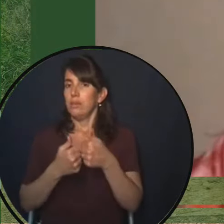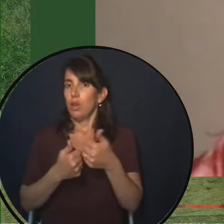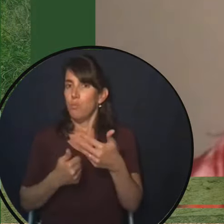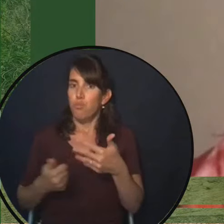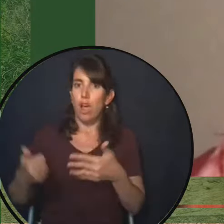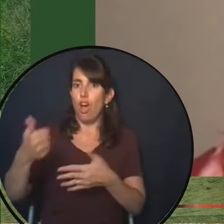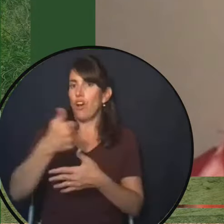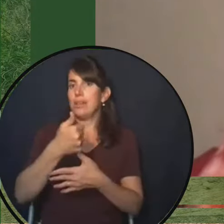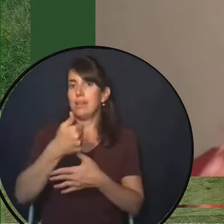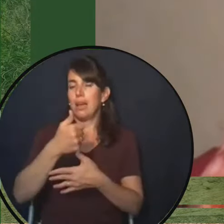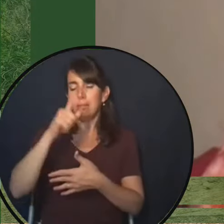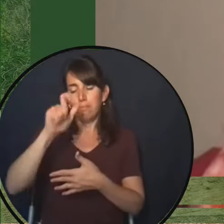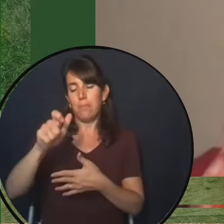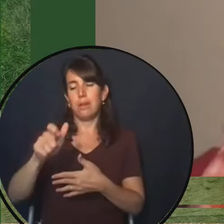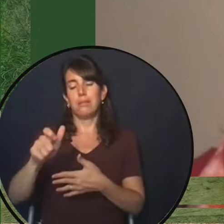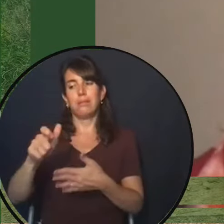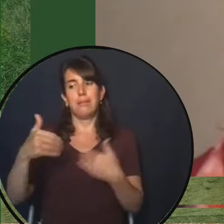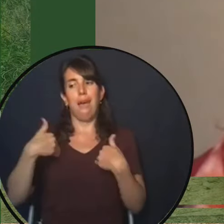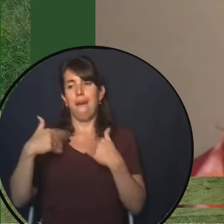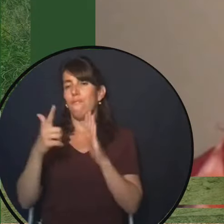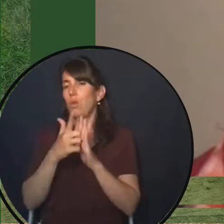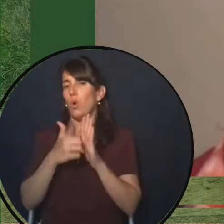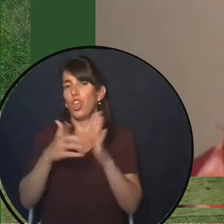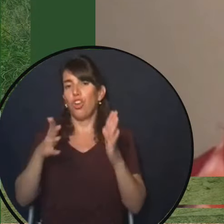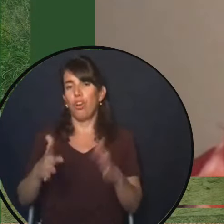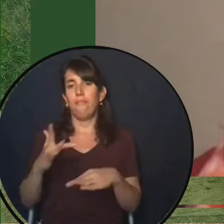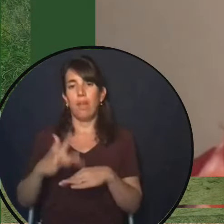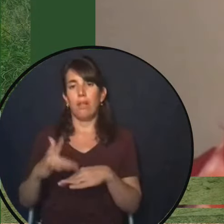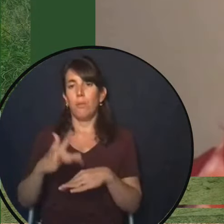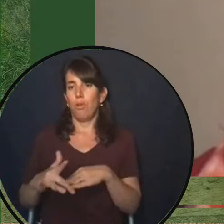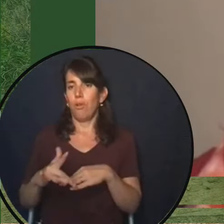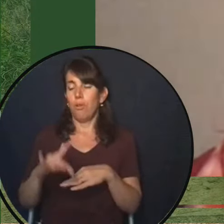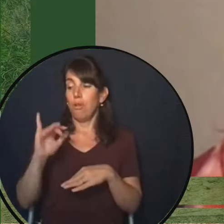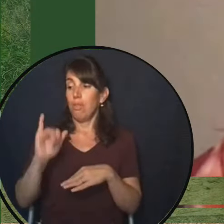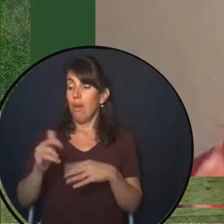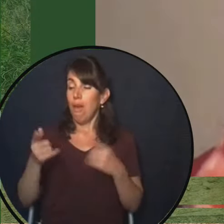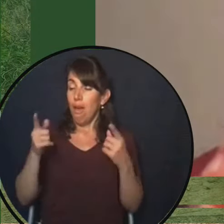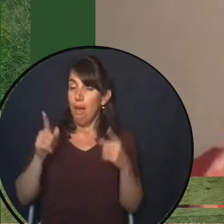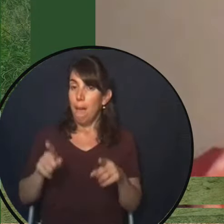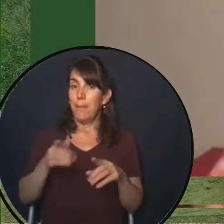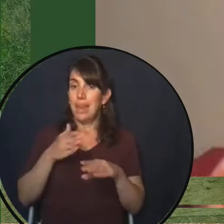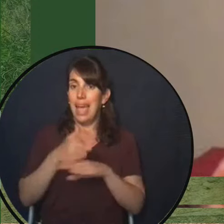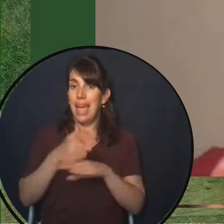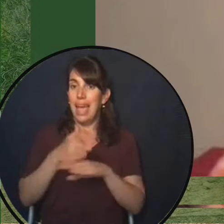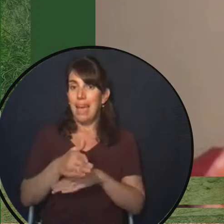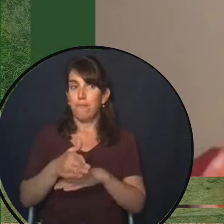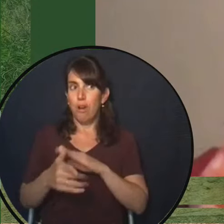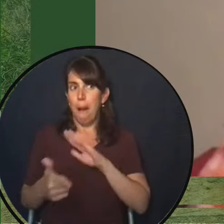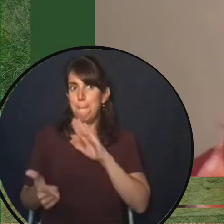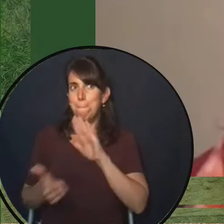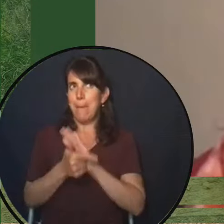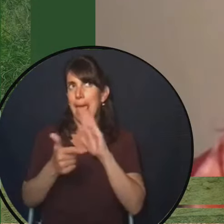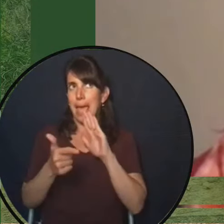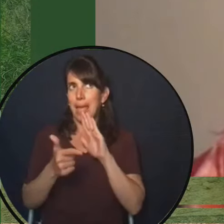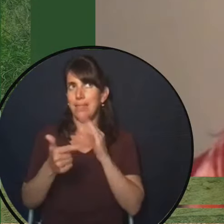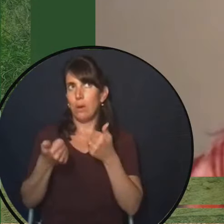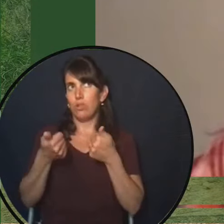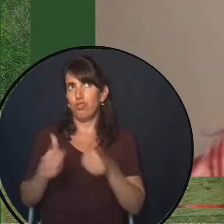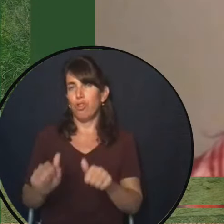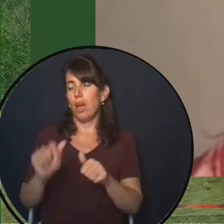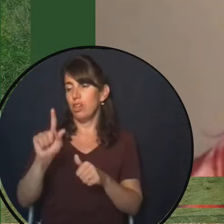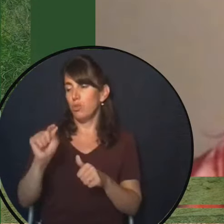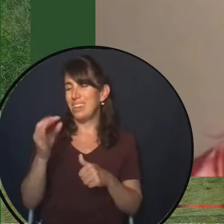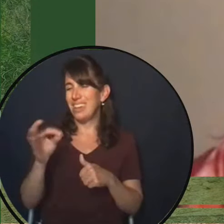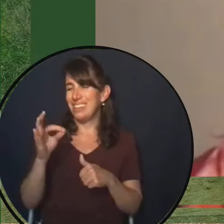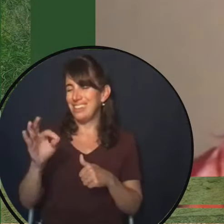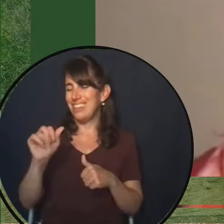lawyer available. This really happened after a ban was attempted in 2019 by the state of Alabama to